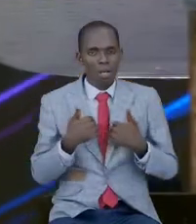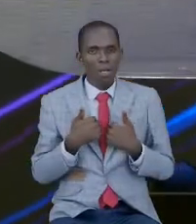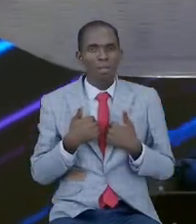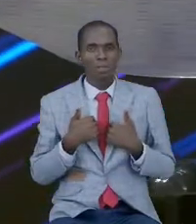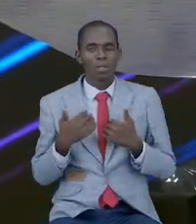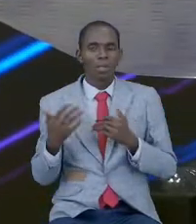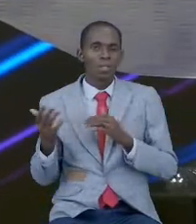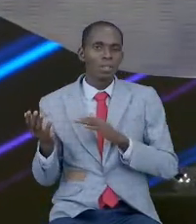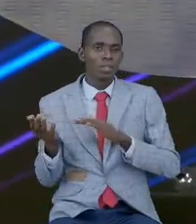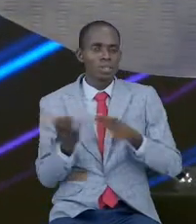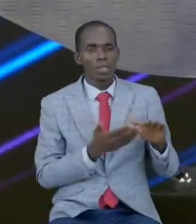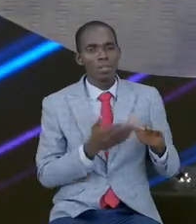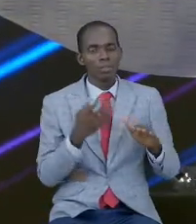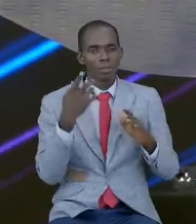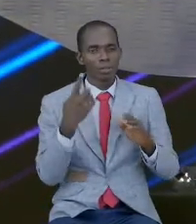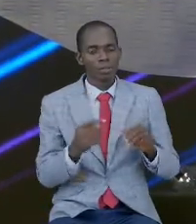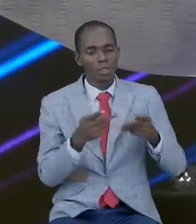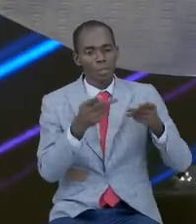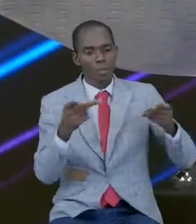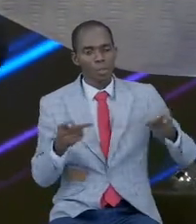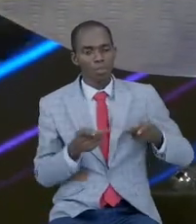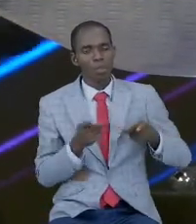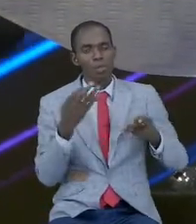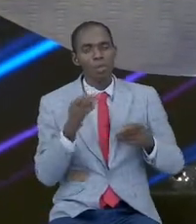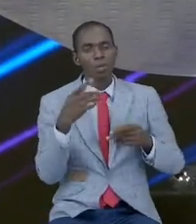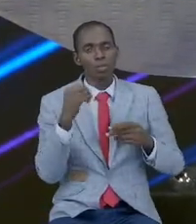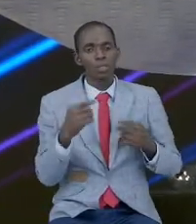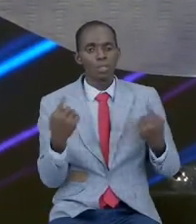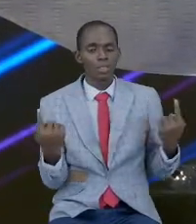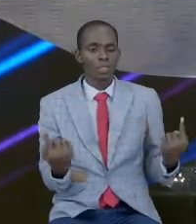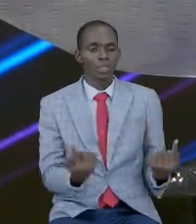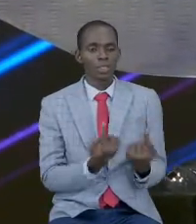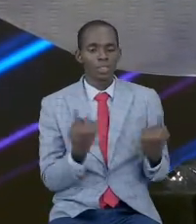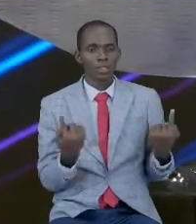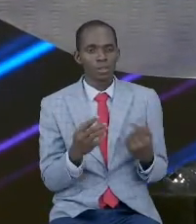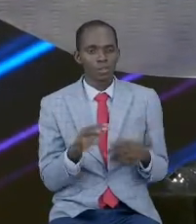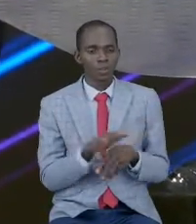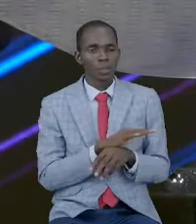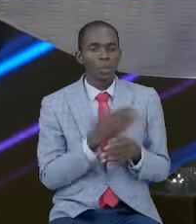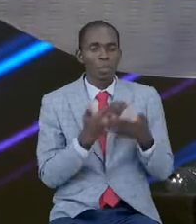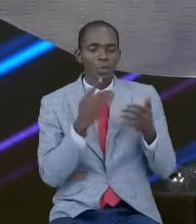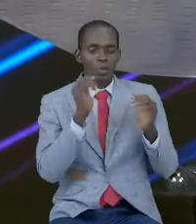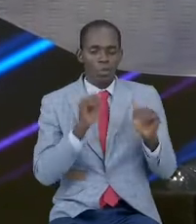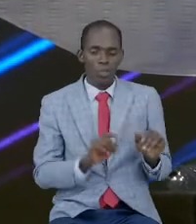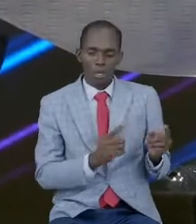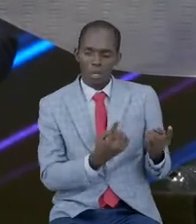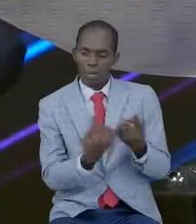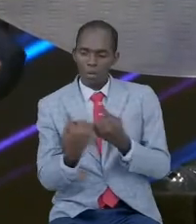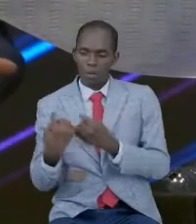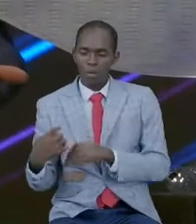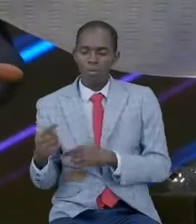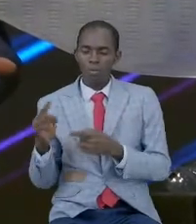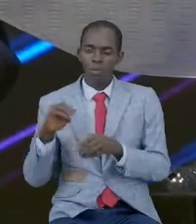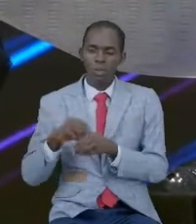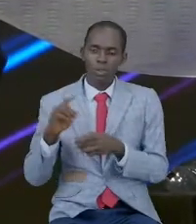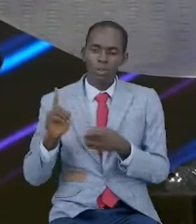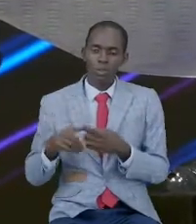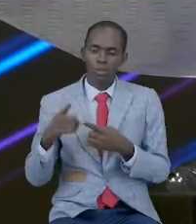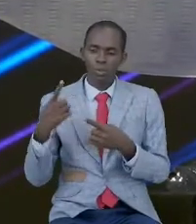camp of the sinful before you can come to the inheritance of